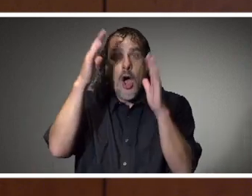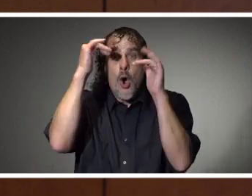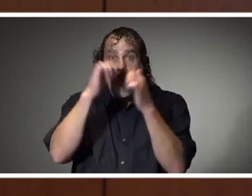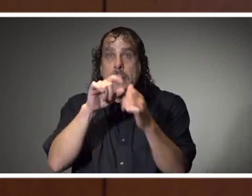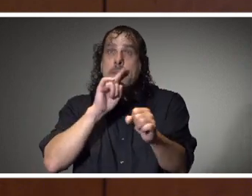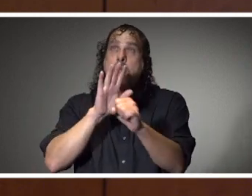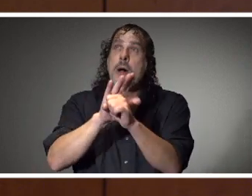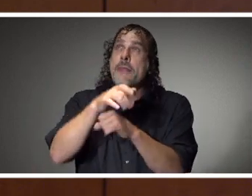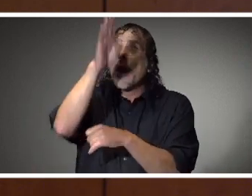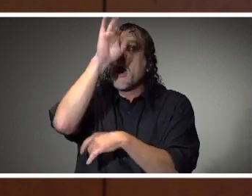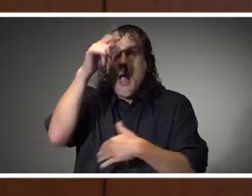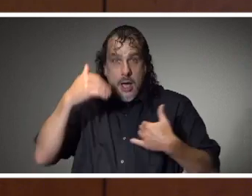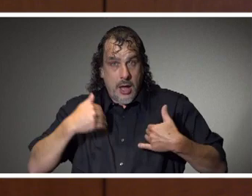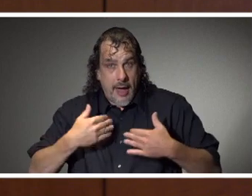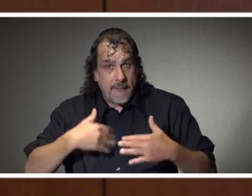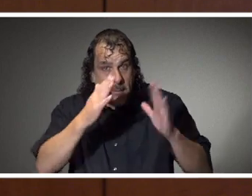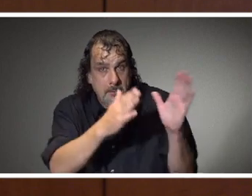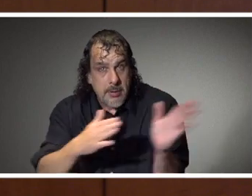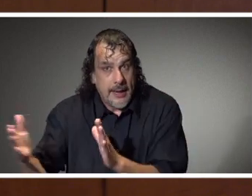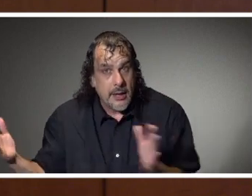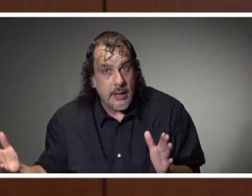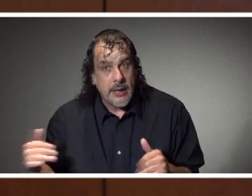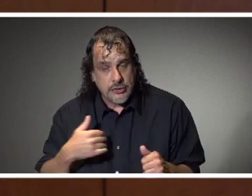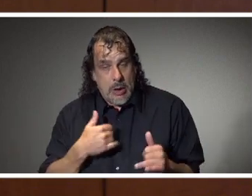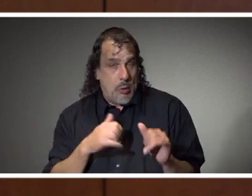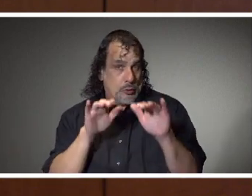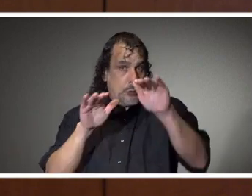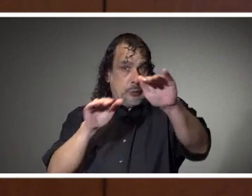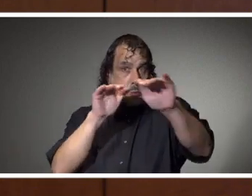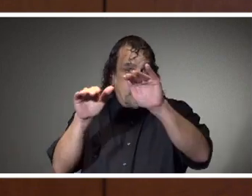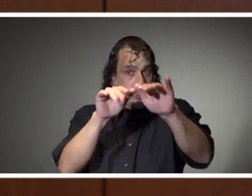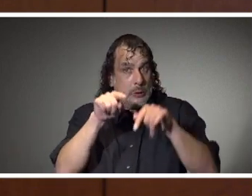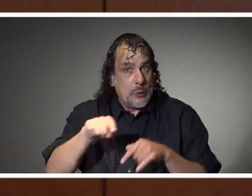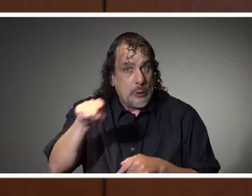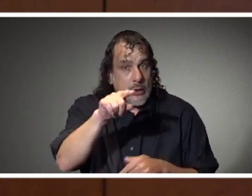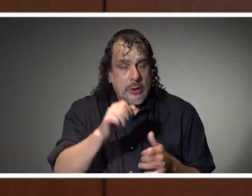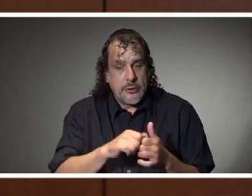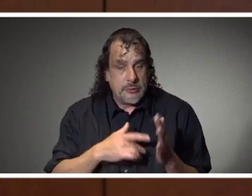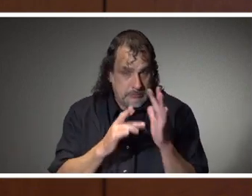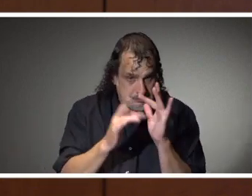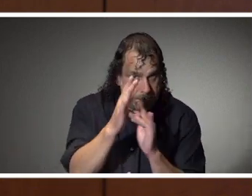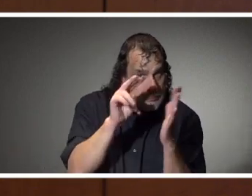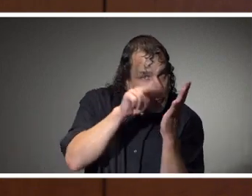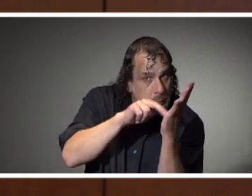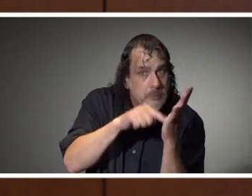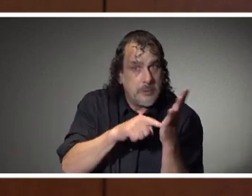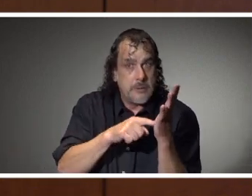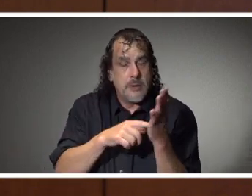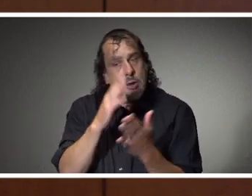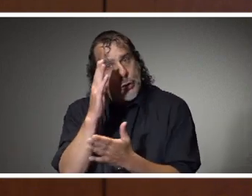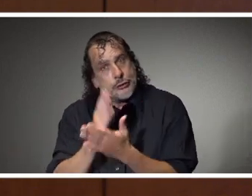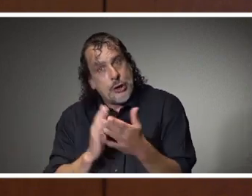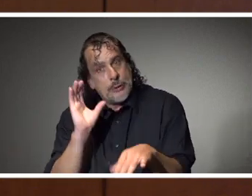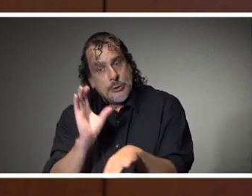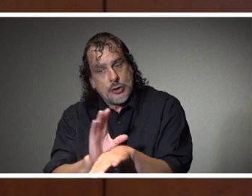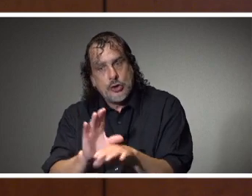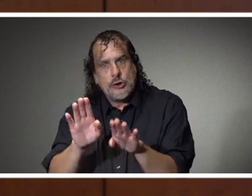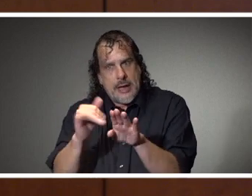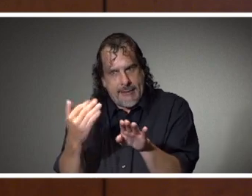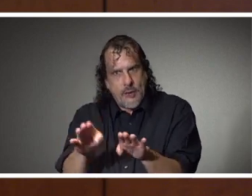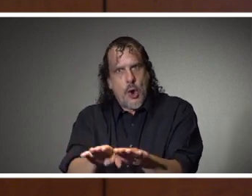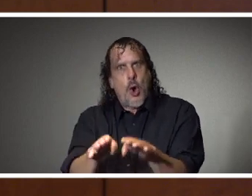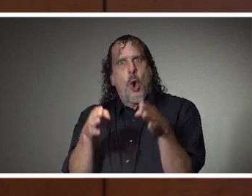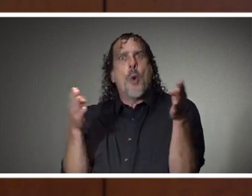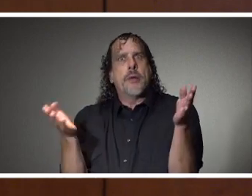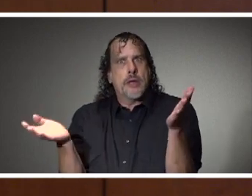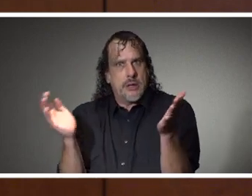that God has a plan. And so I want to remind you to be in the Word. Some churches have begun to reopen. A